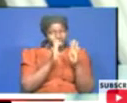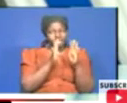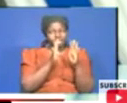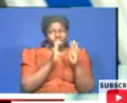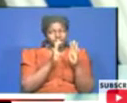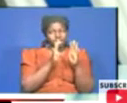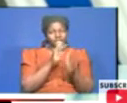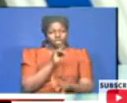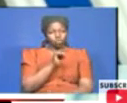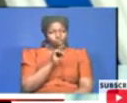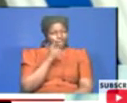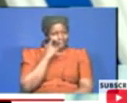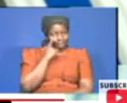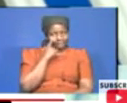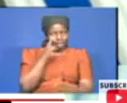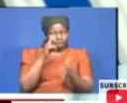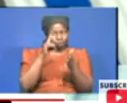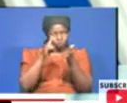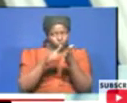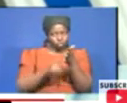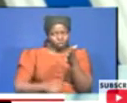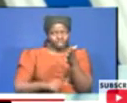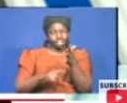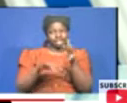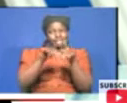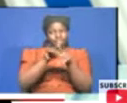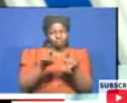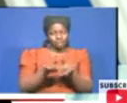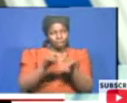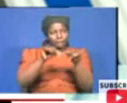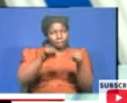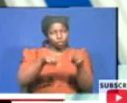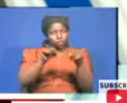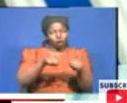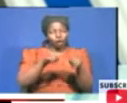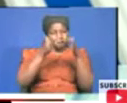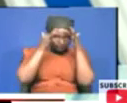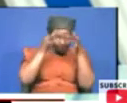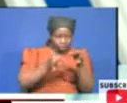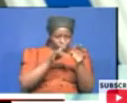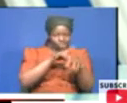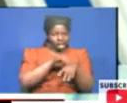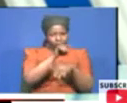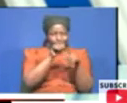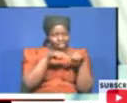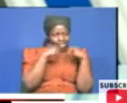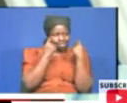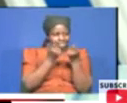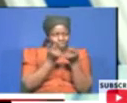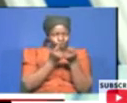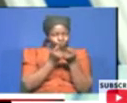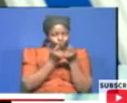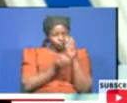what do you see as the possible verdict once that task force has been put